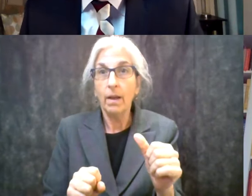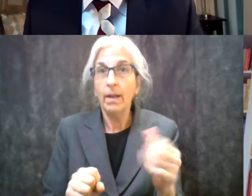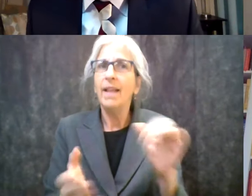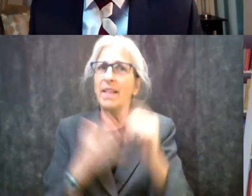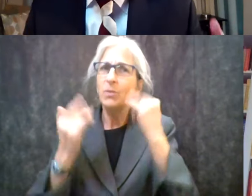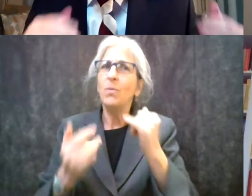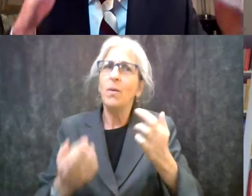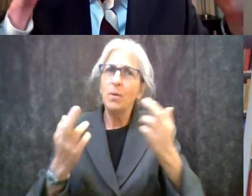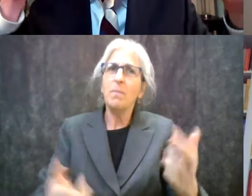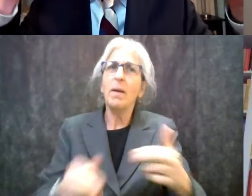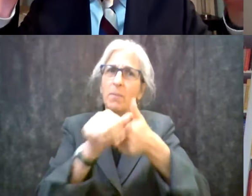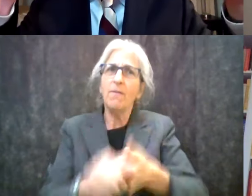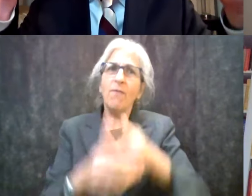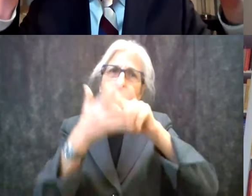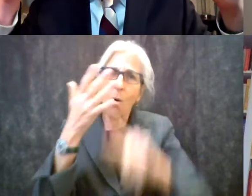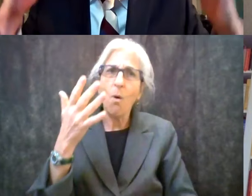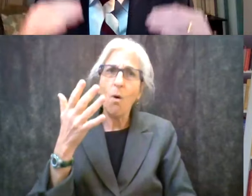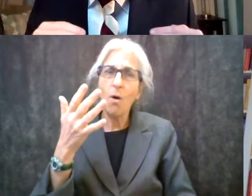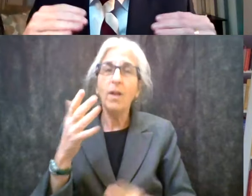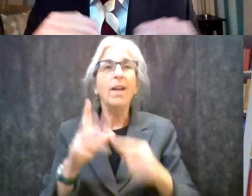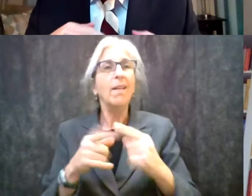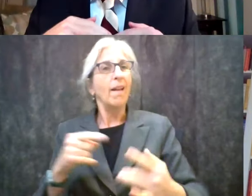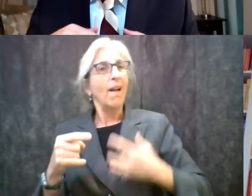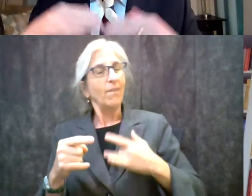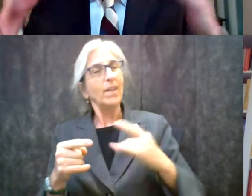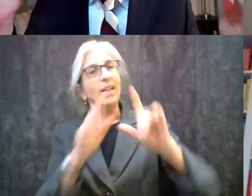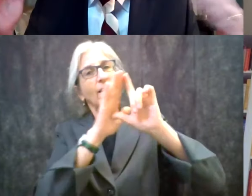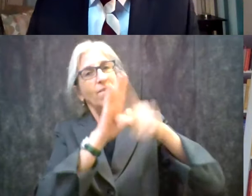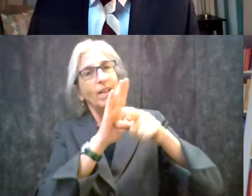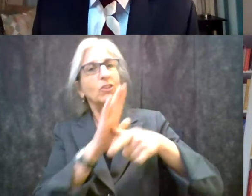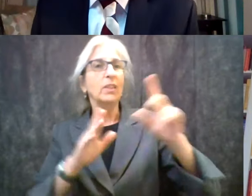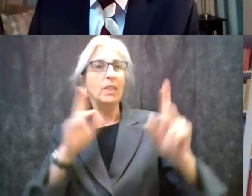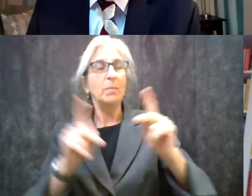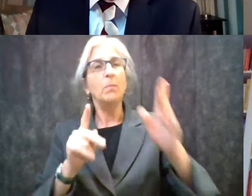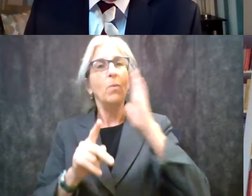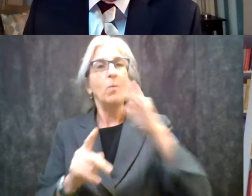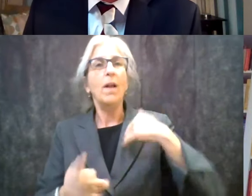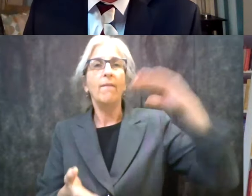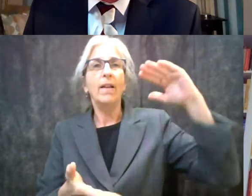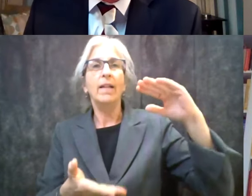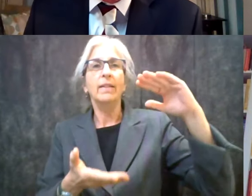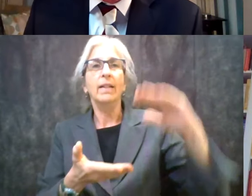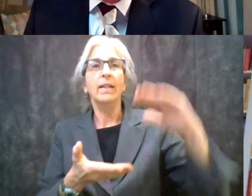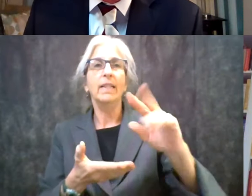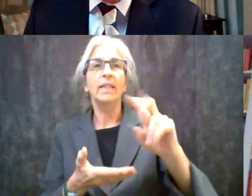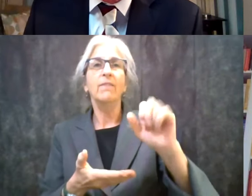And eventually, we believe we will start to see the levels of virus come down in the community. There won't be just as many people who are infectious around. And then we'll